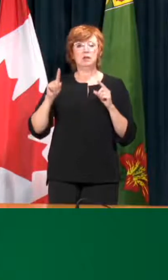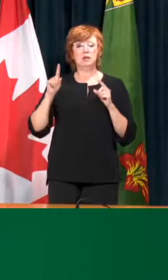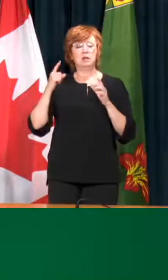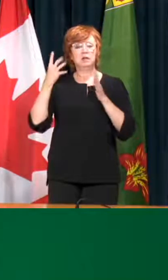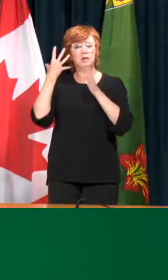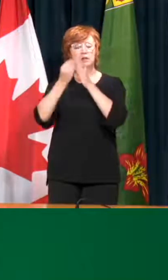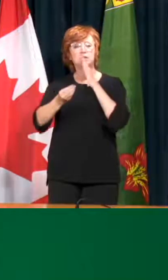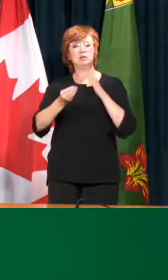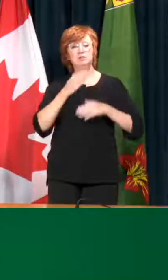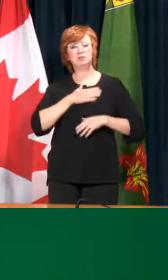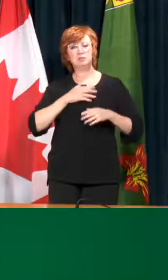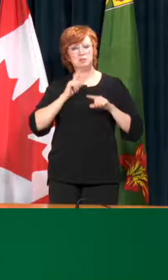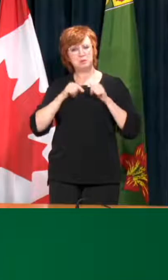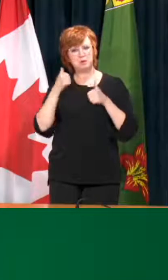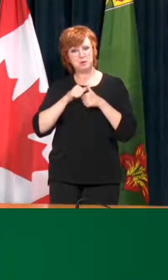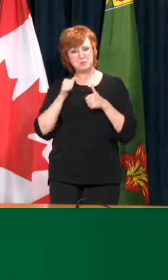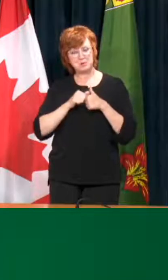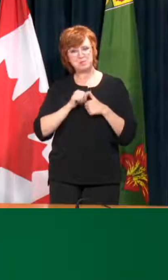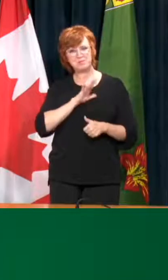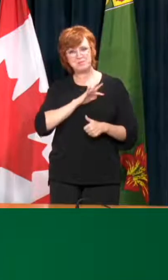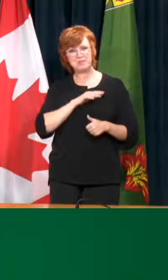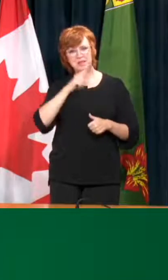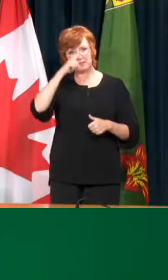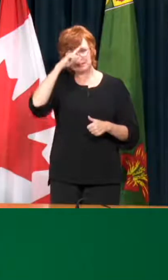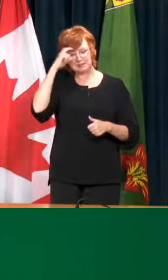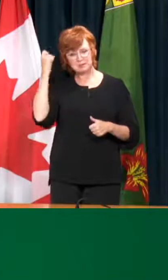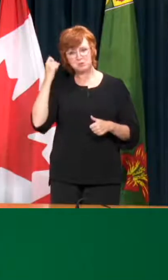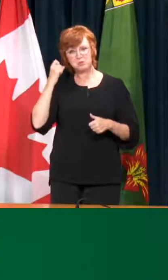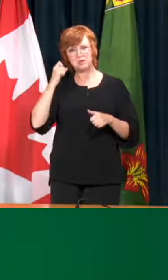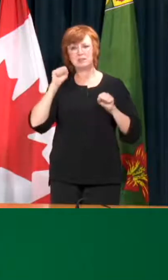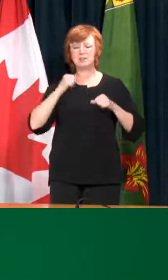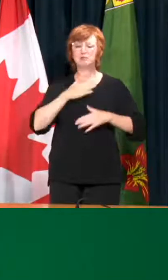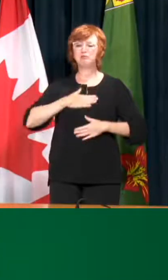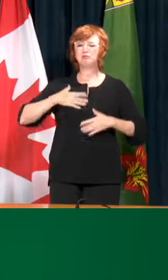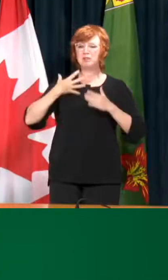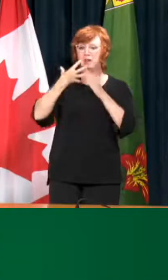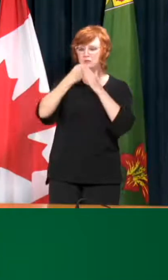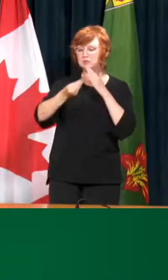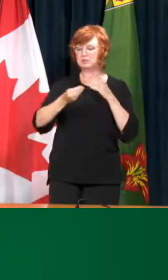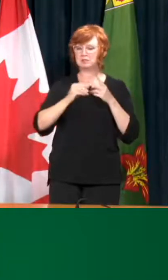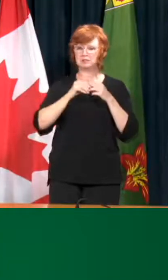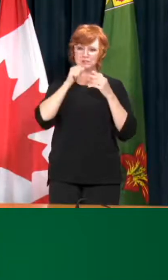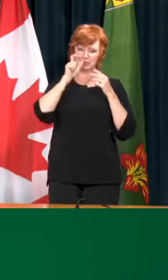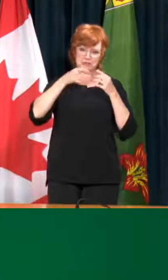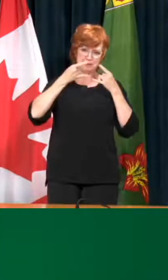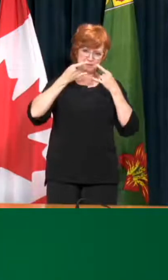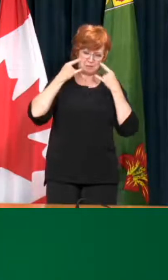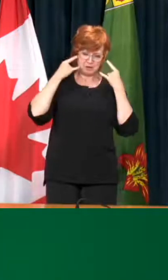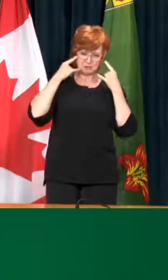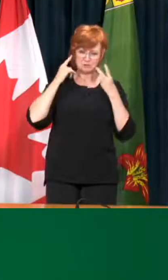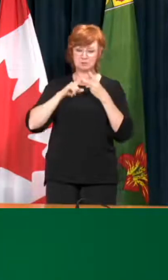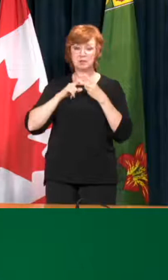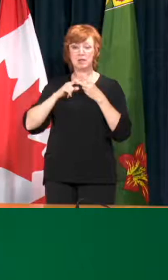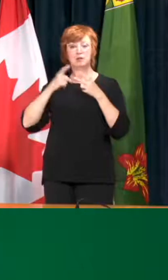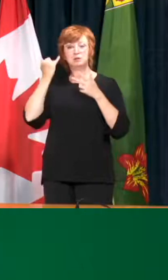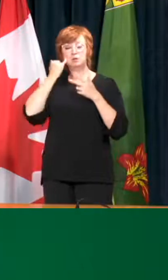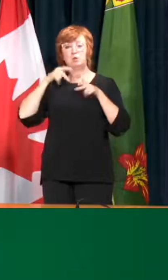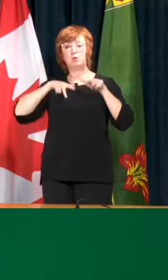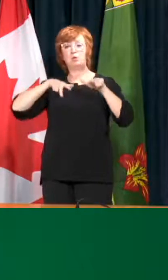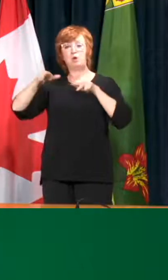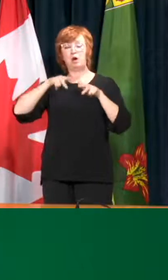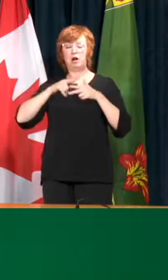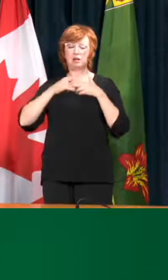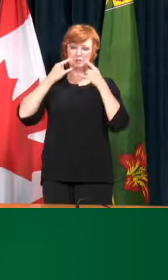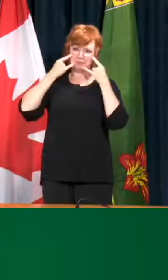we really can enjoy the outdoors without a mask safely. If you're on a beach, for example, or out for a walk, golfing,